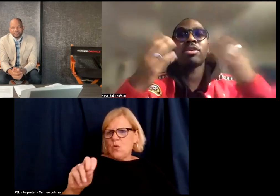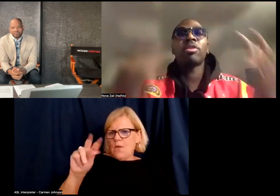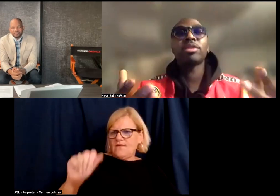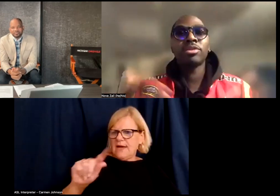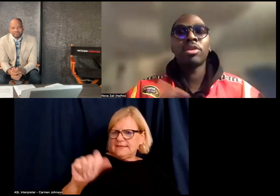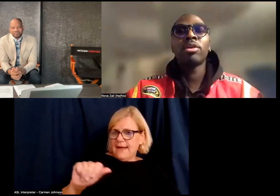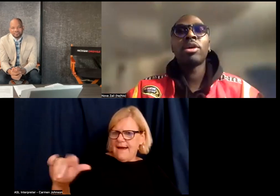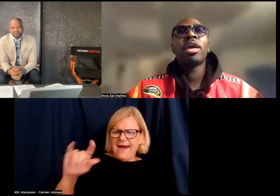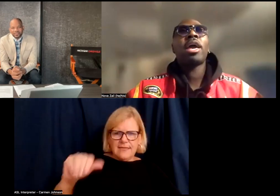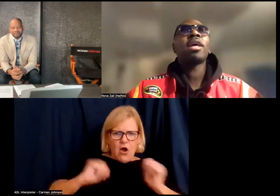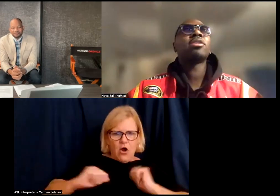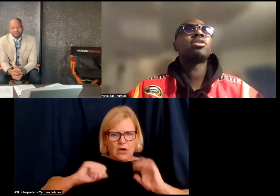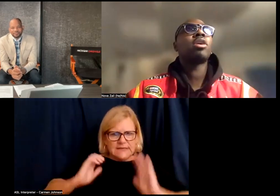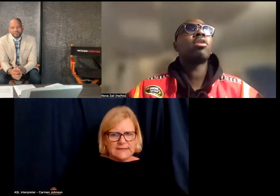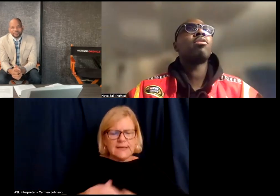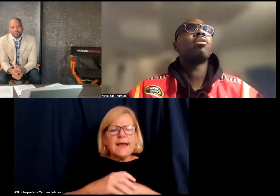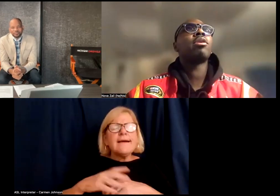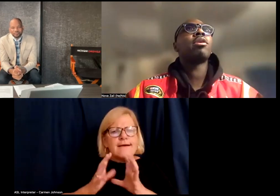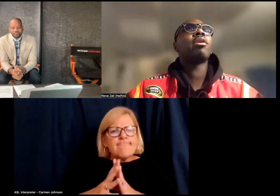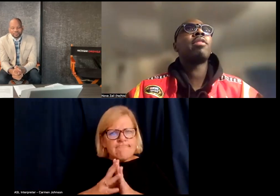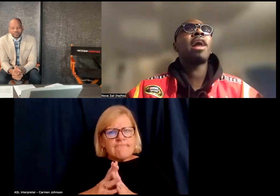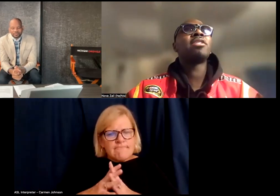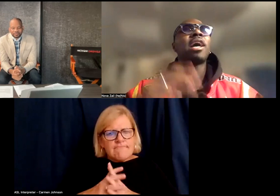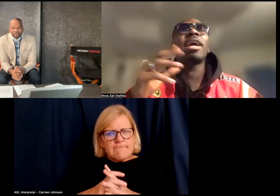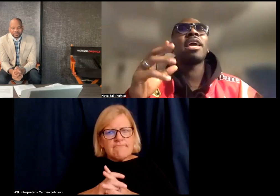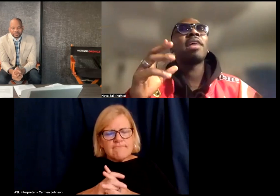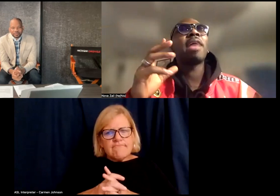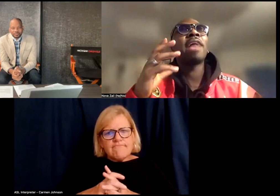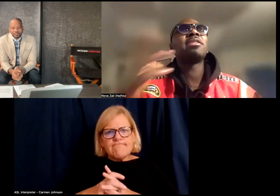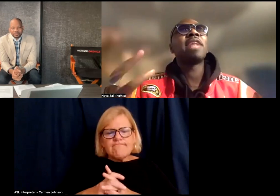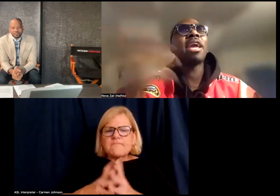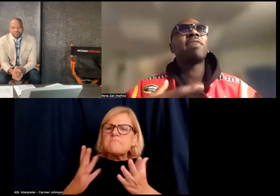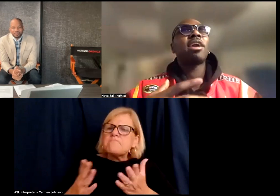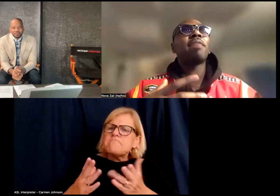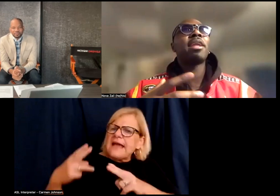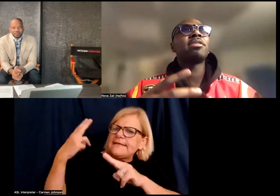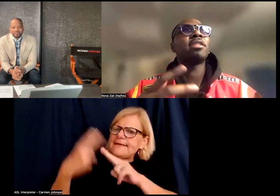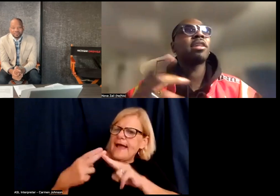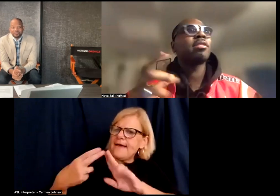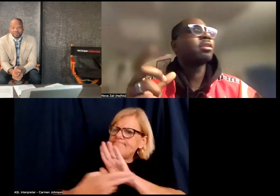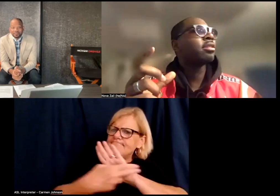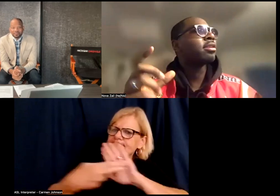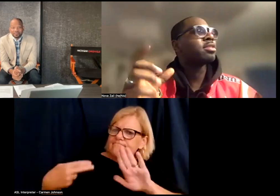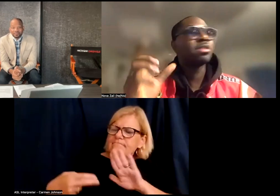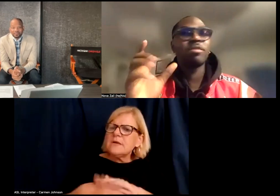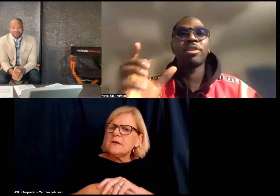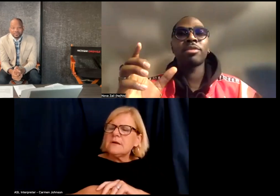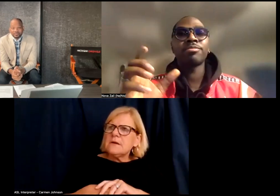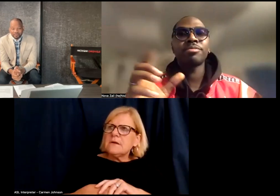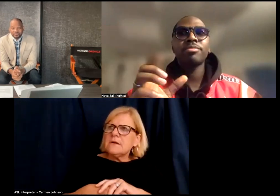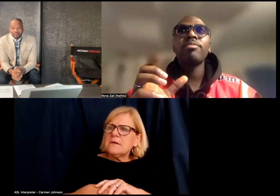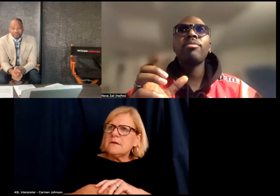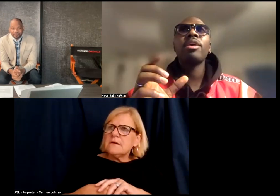this artist, Yeah. And so I as the name came, and as the